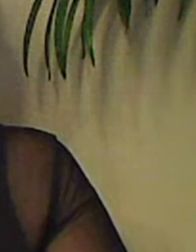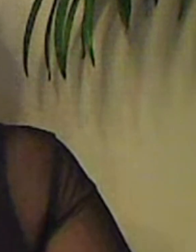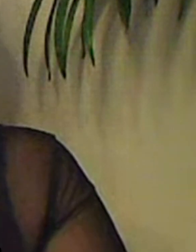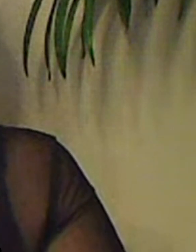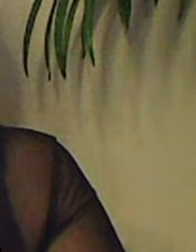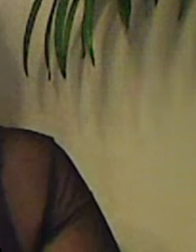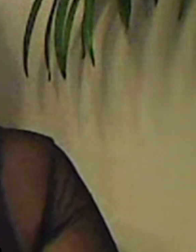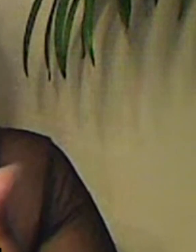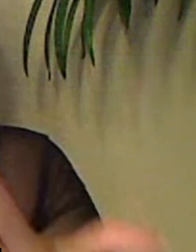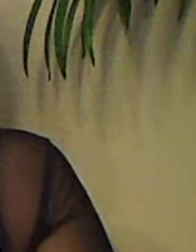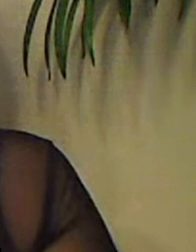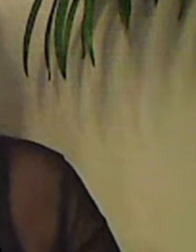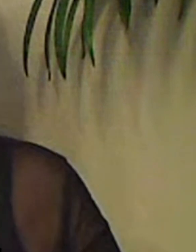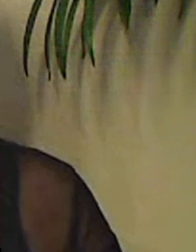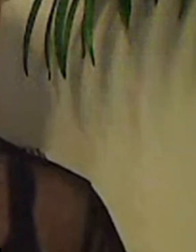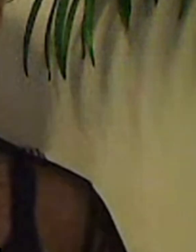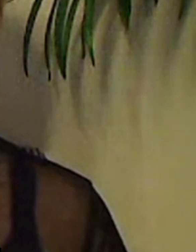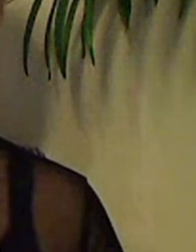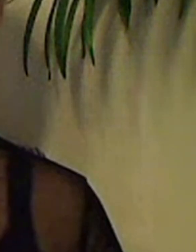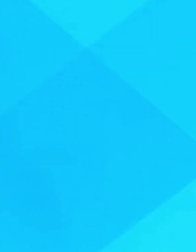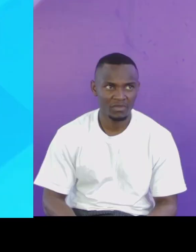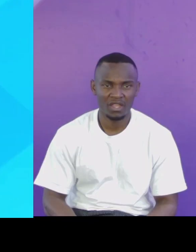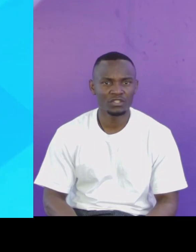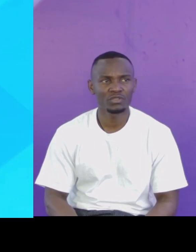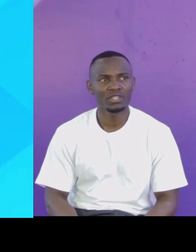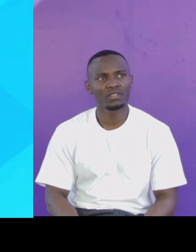inclusion when inclusion is not being provided.